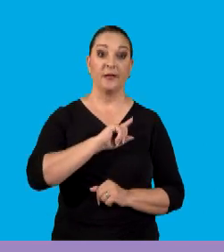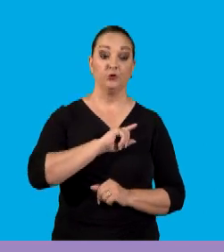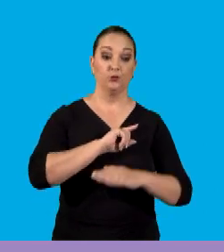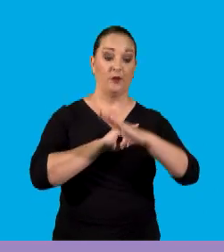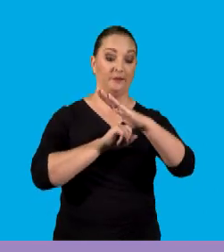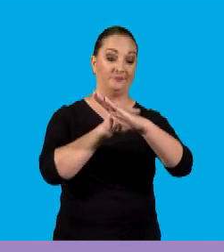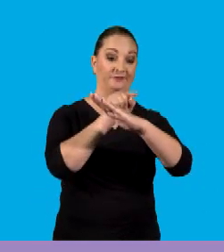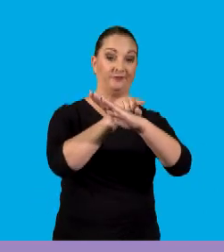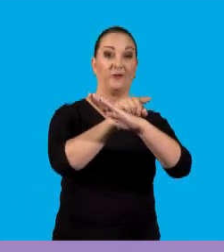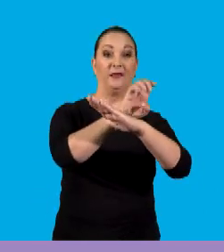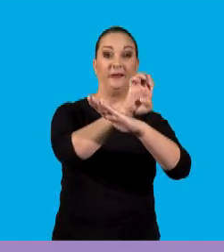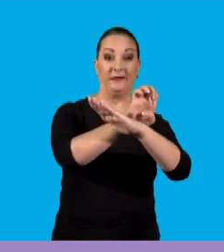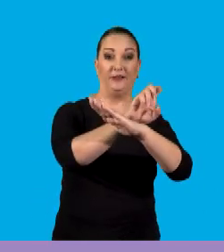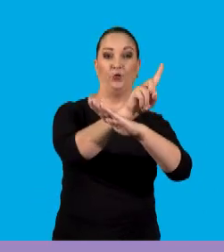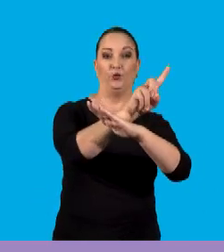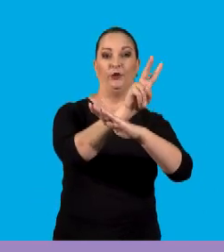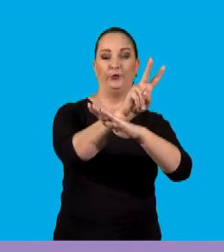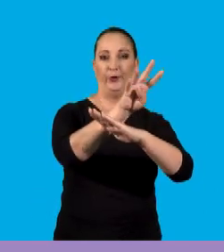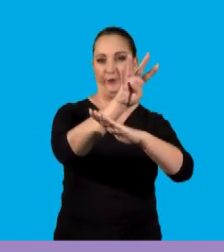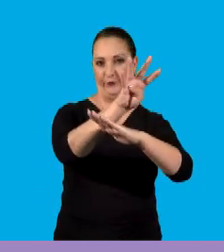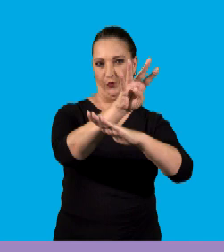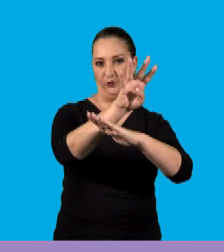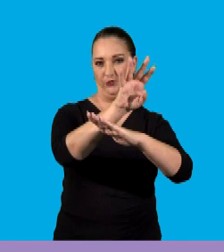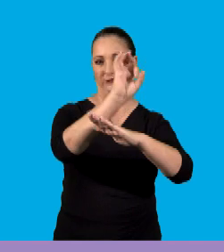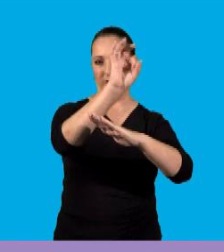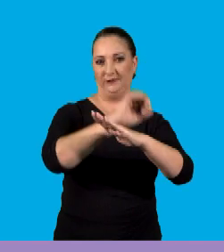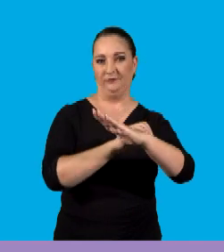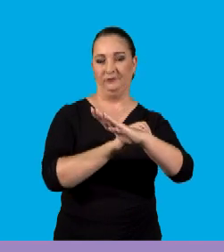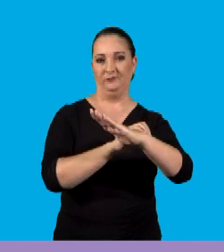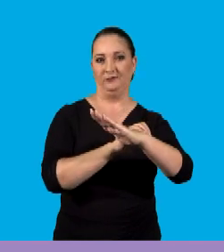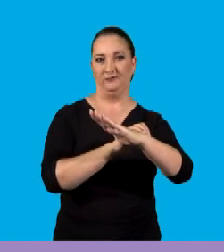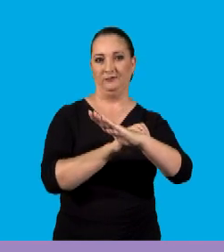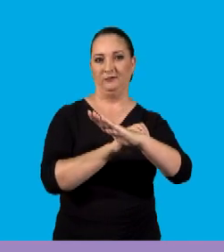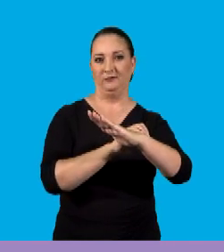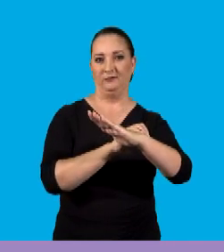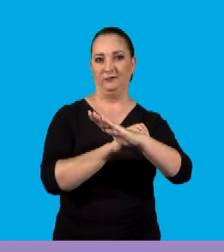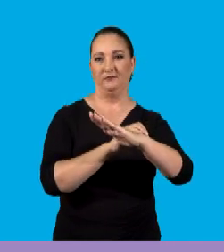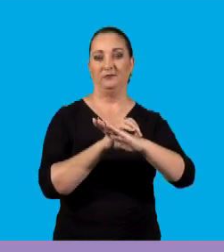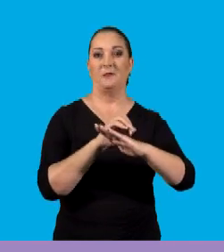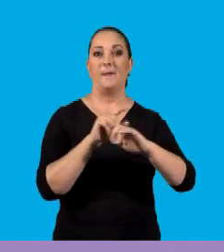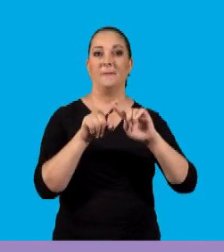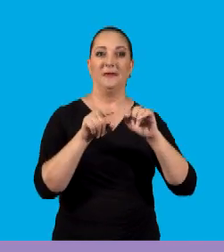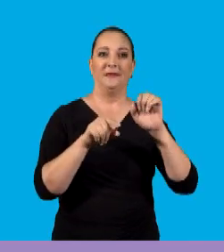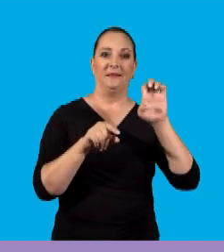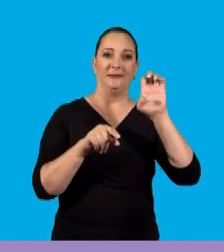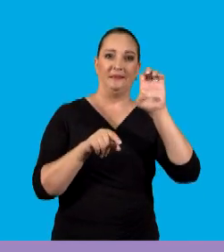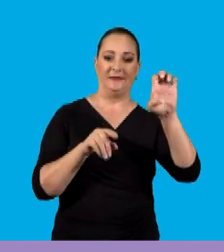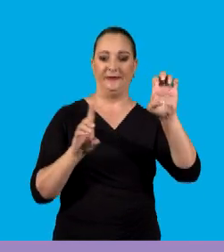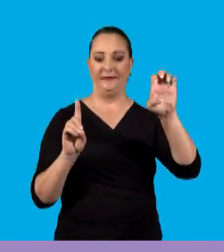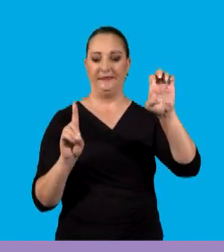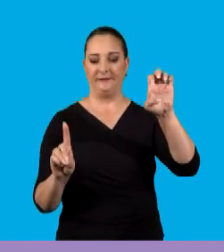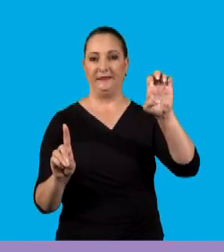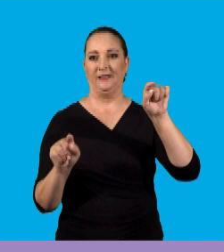degrees. So E is 124. And E and angle D are alternate. Therefore, angle